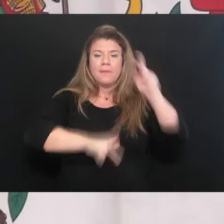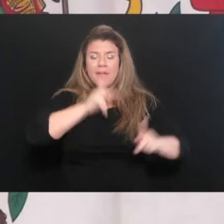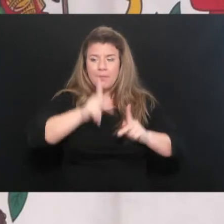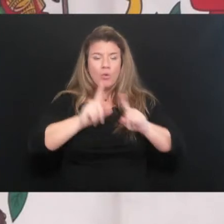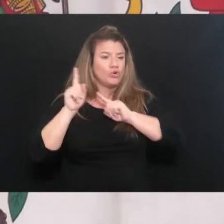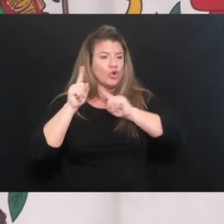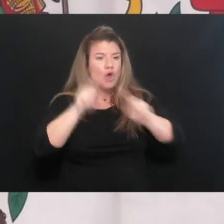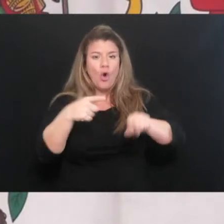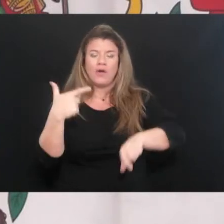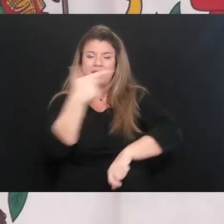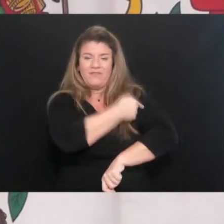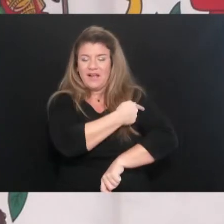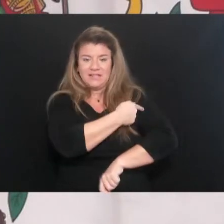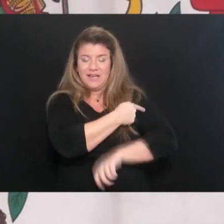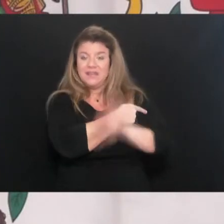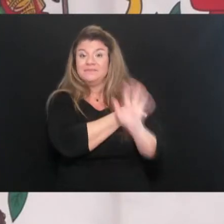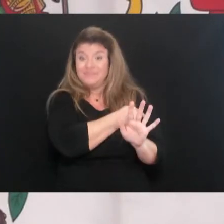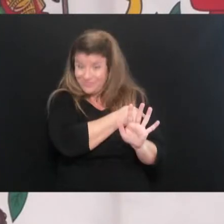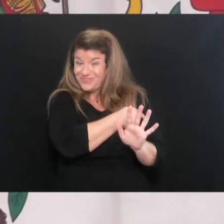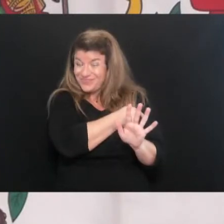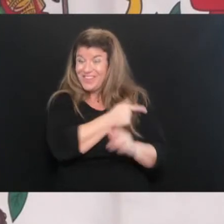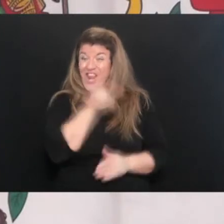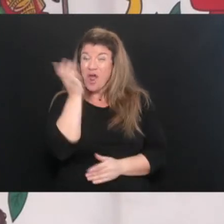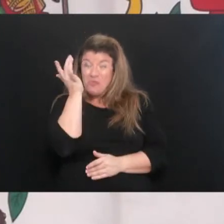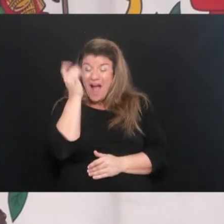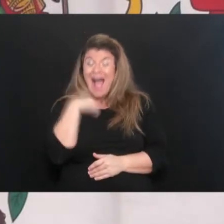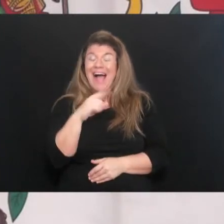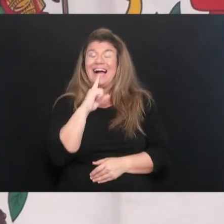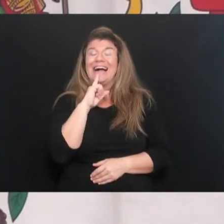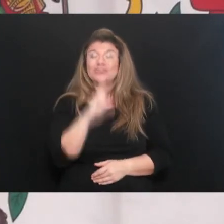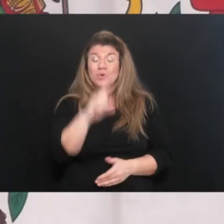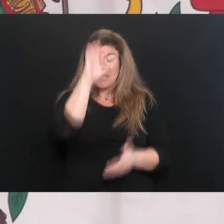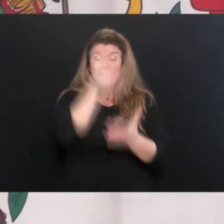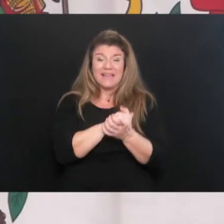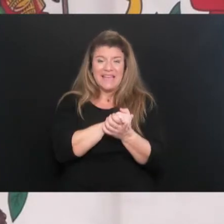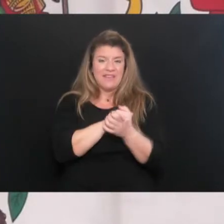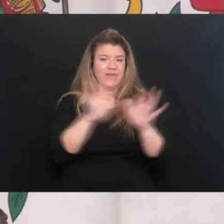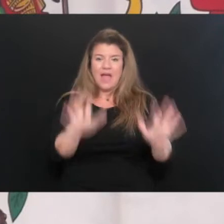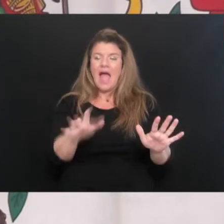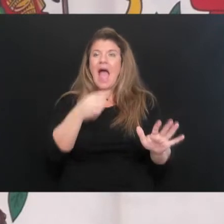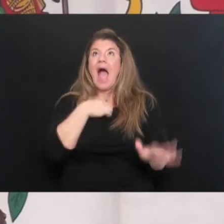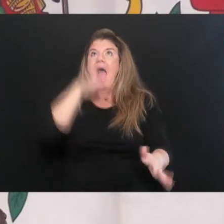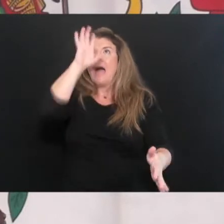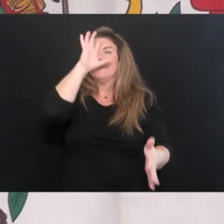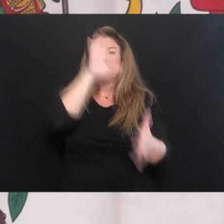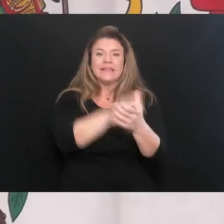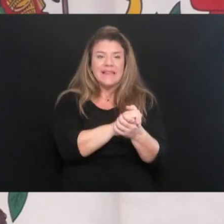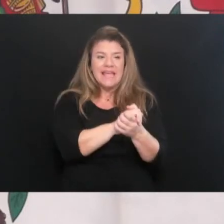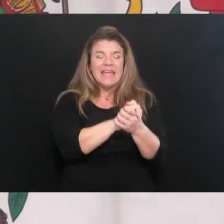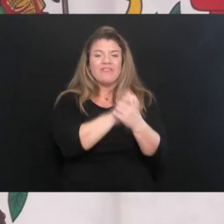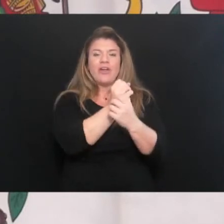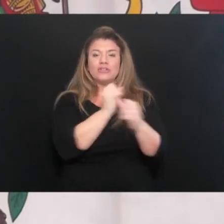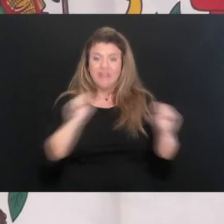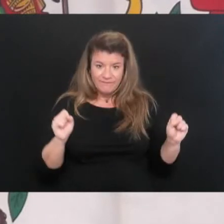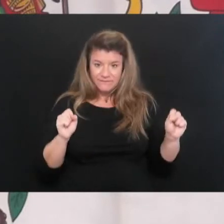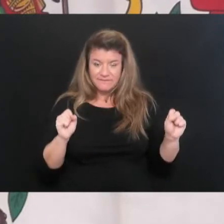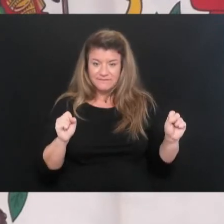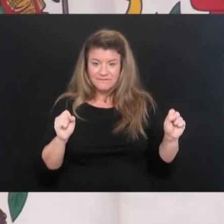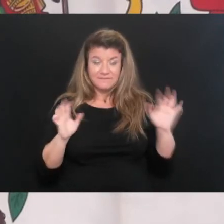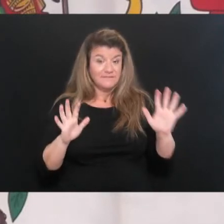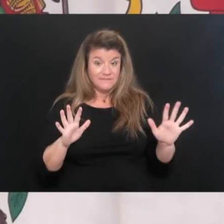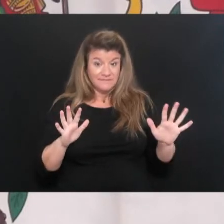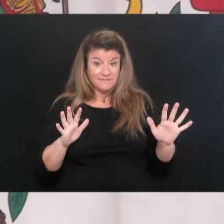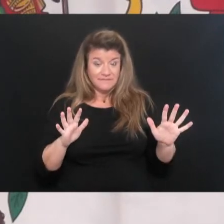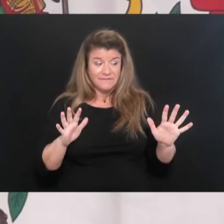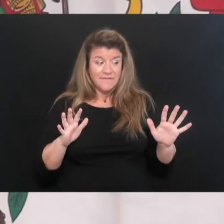these vaccines because I truly believe in my heart they are very, very, very safe. But